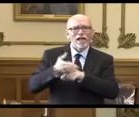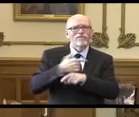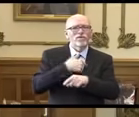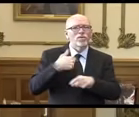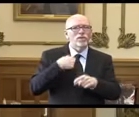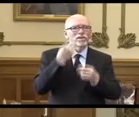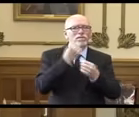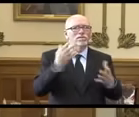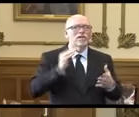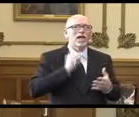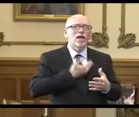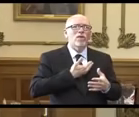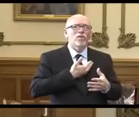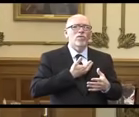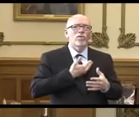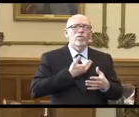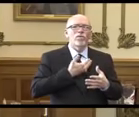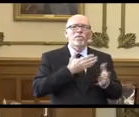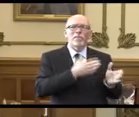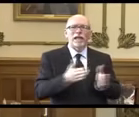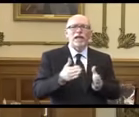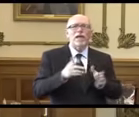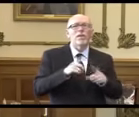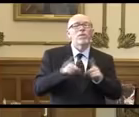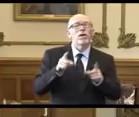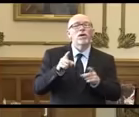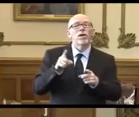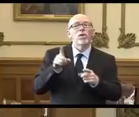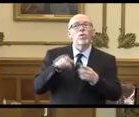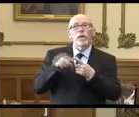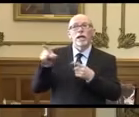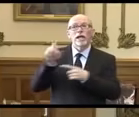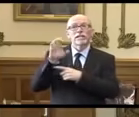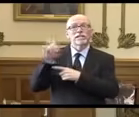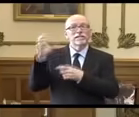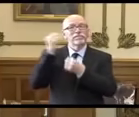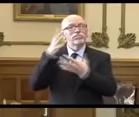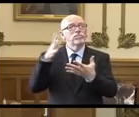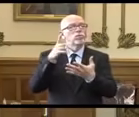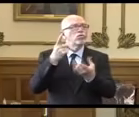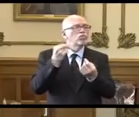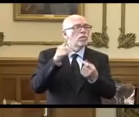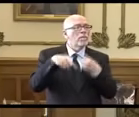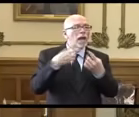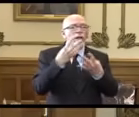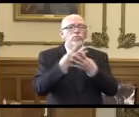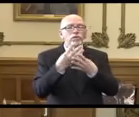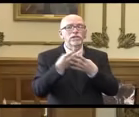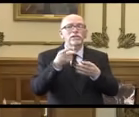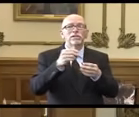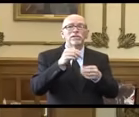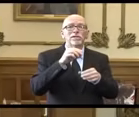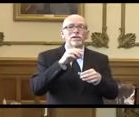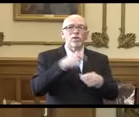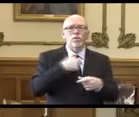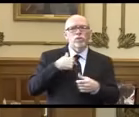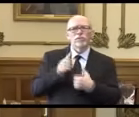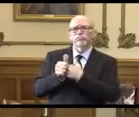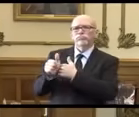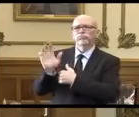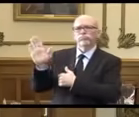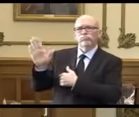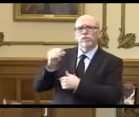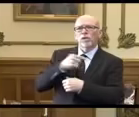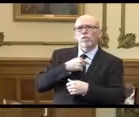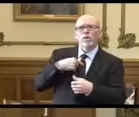our plan. But when they did come out, you know, our plan, pandemic plan, has been in line with them, and we continue